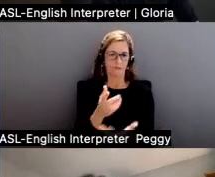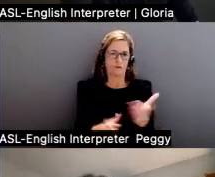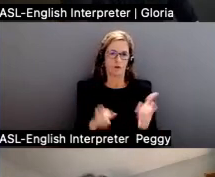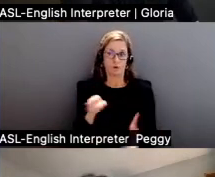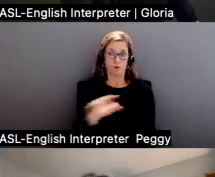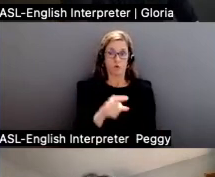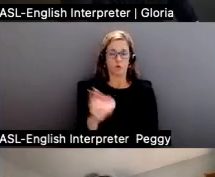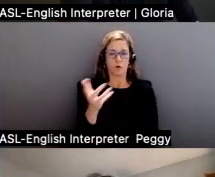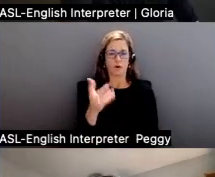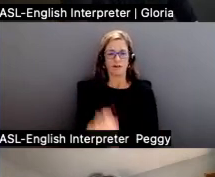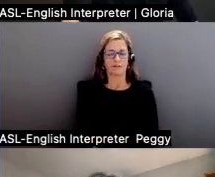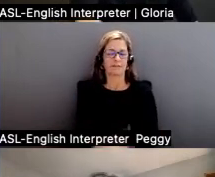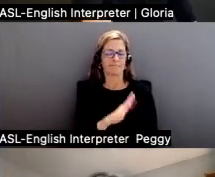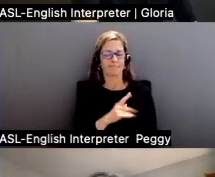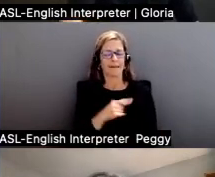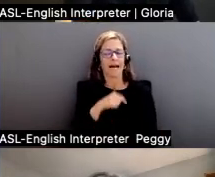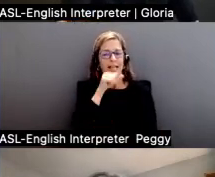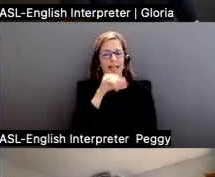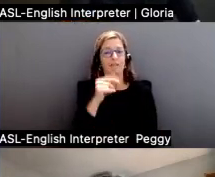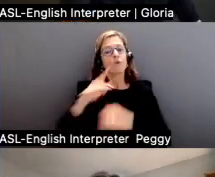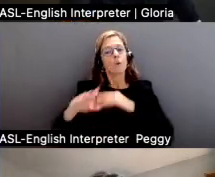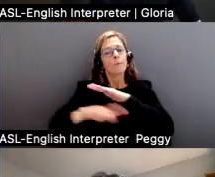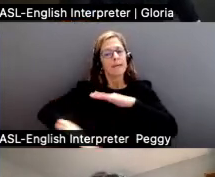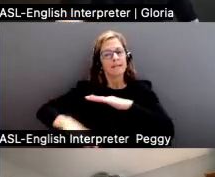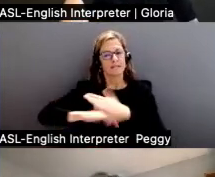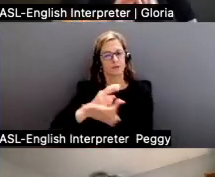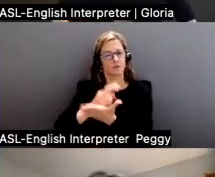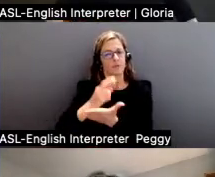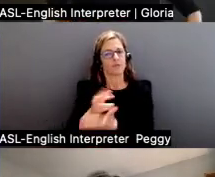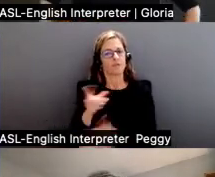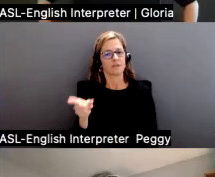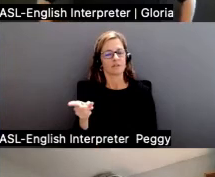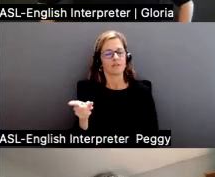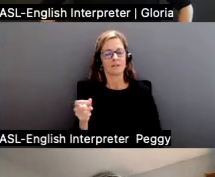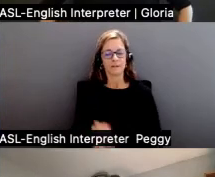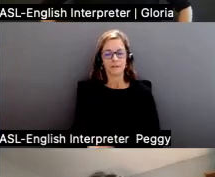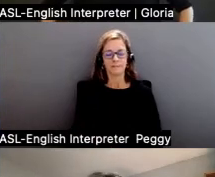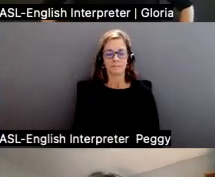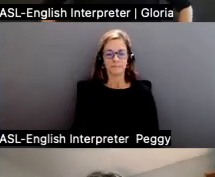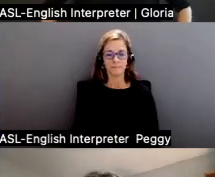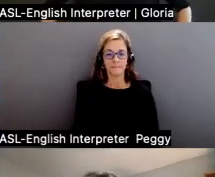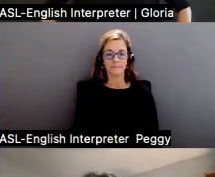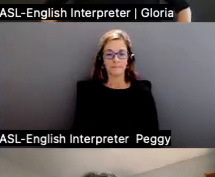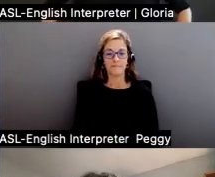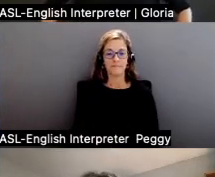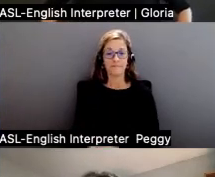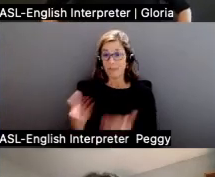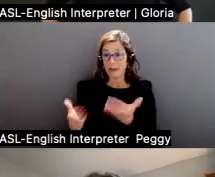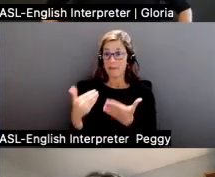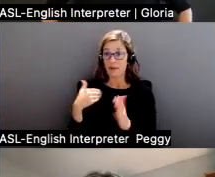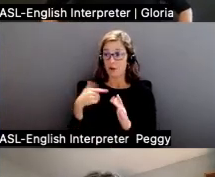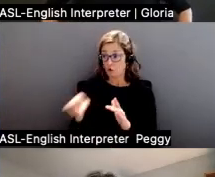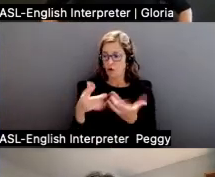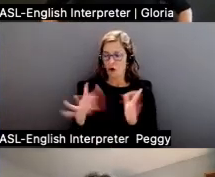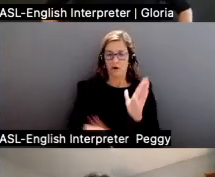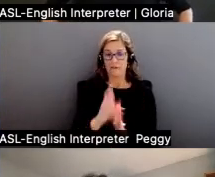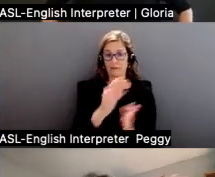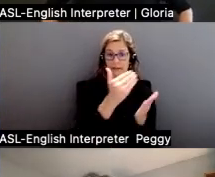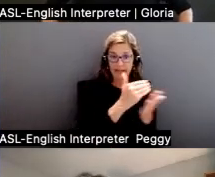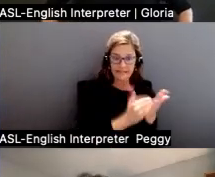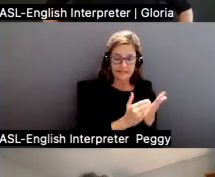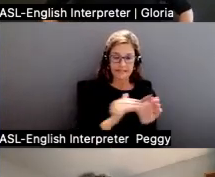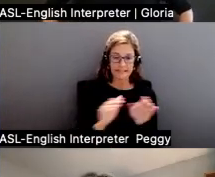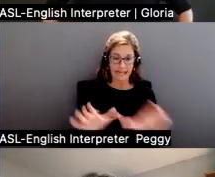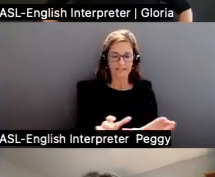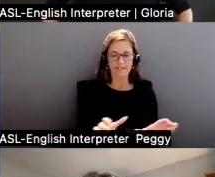I love this tool for some basic resources you're working with. If you already have some lessons, activities you're working with, this is a